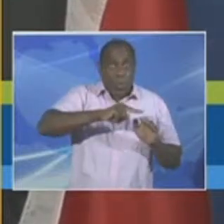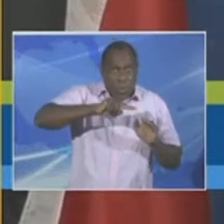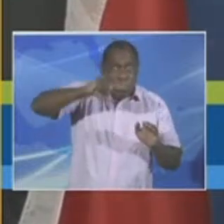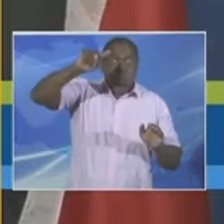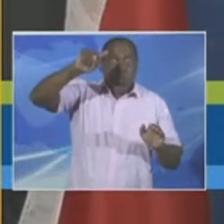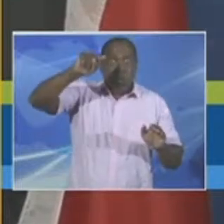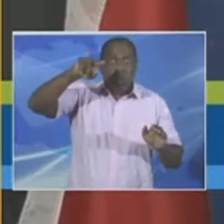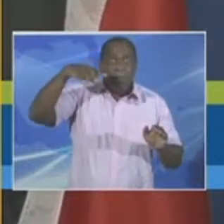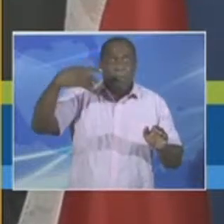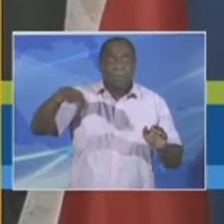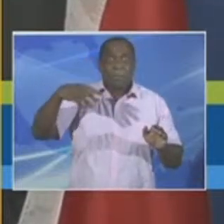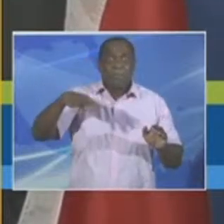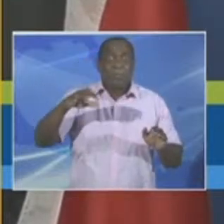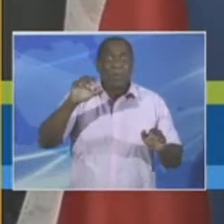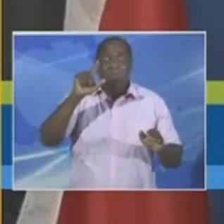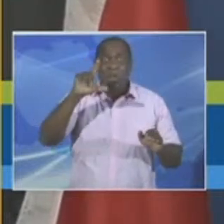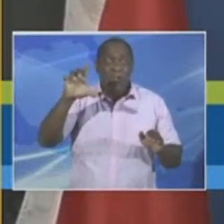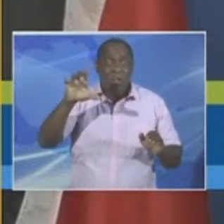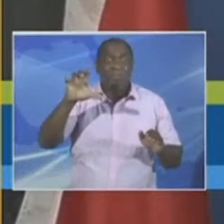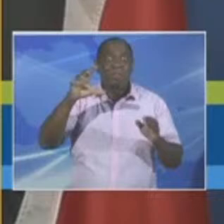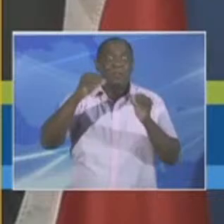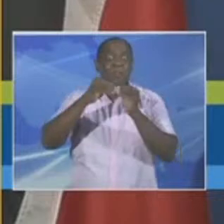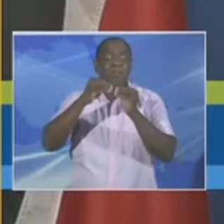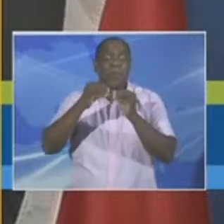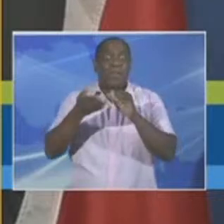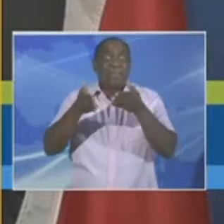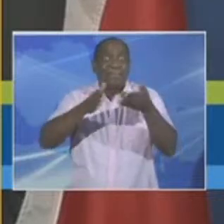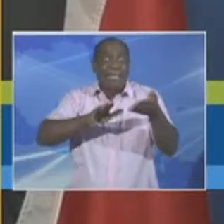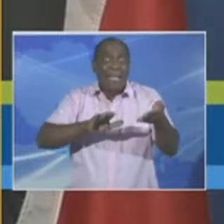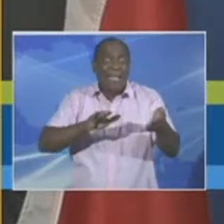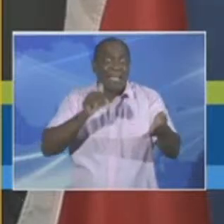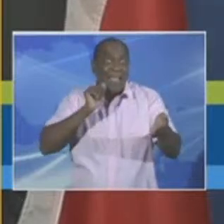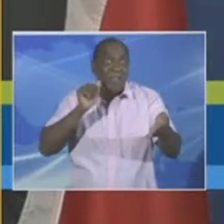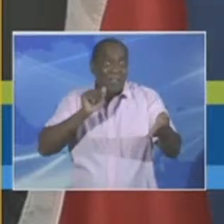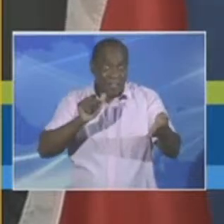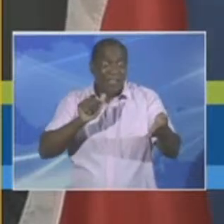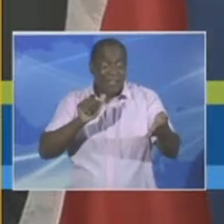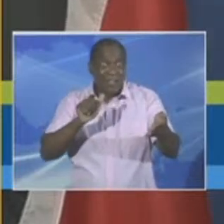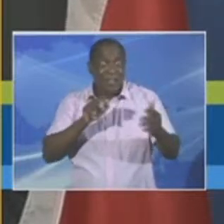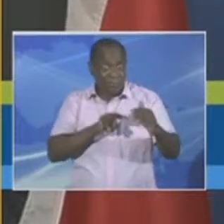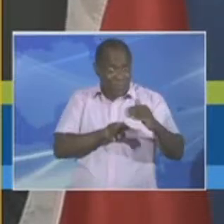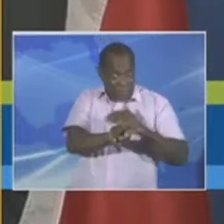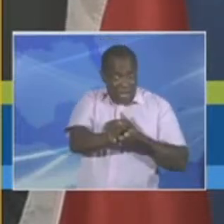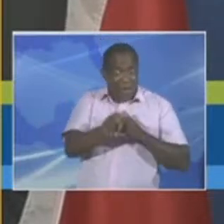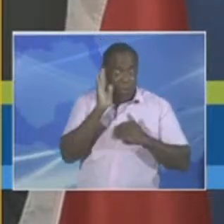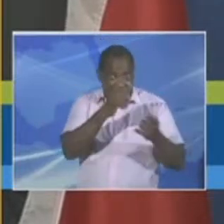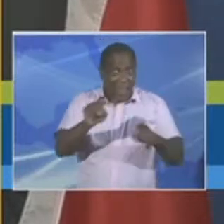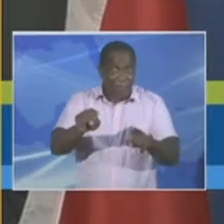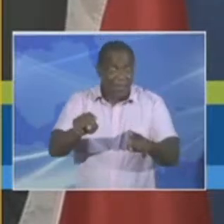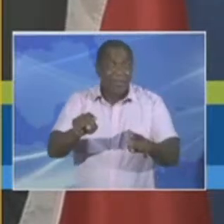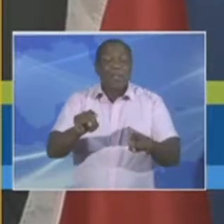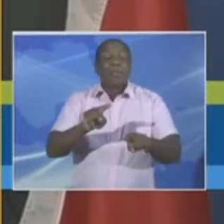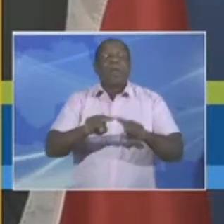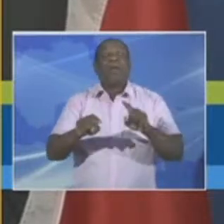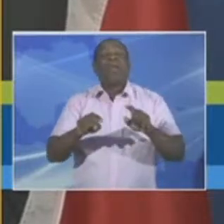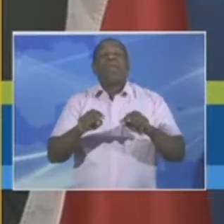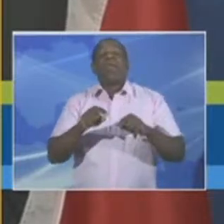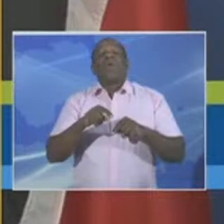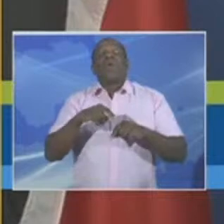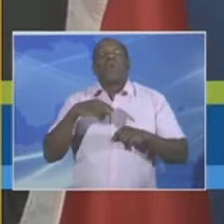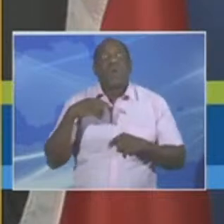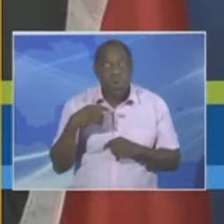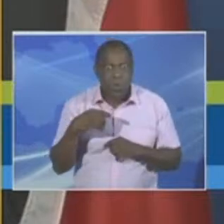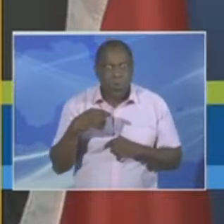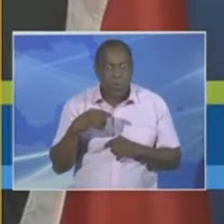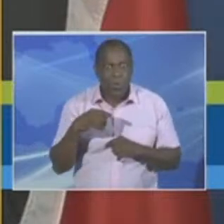possibly 100 or more persons dying per day. Those are the projections. Thankfully, the nature of